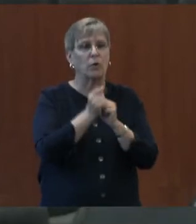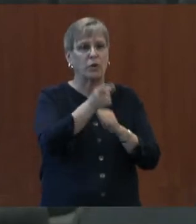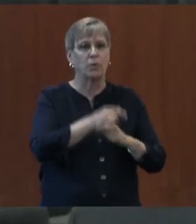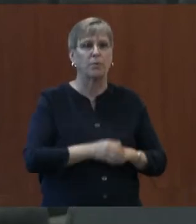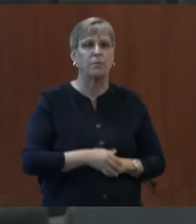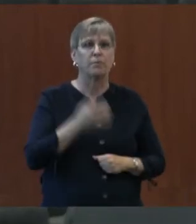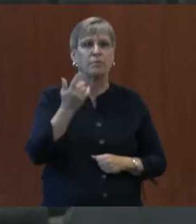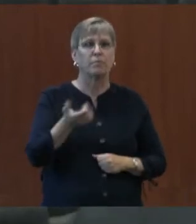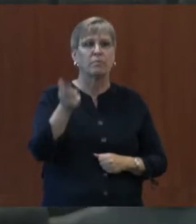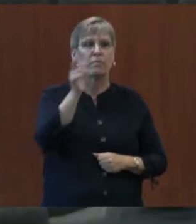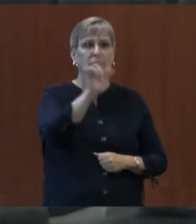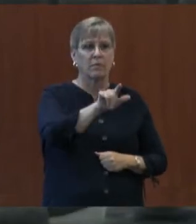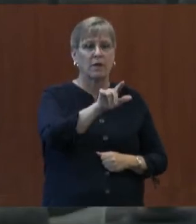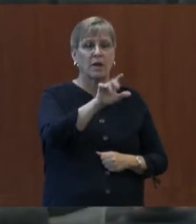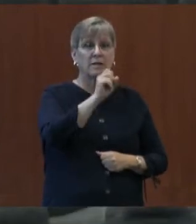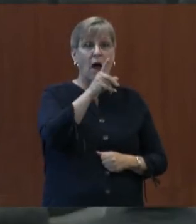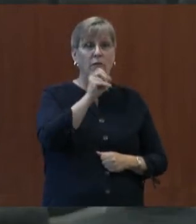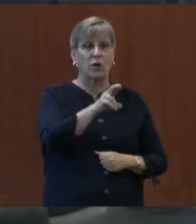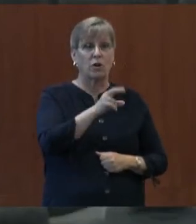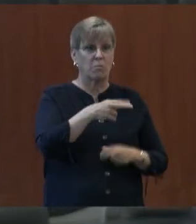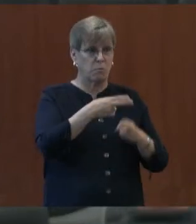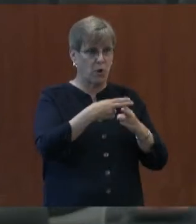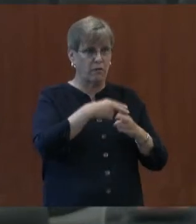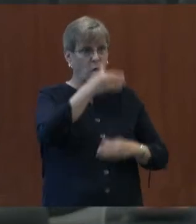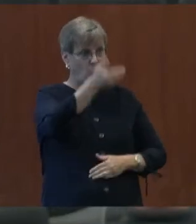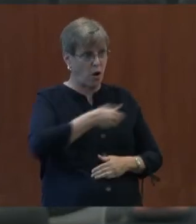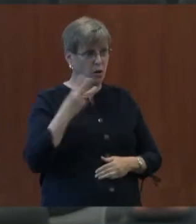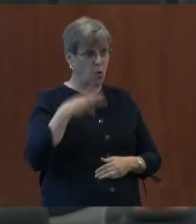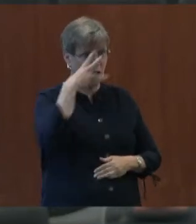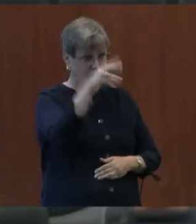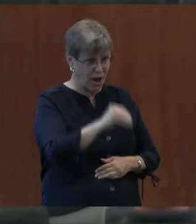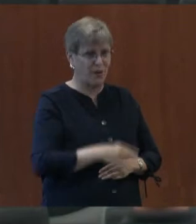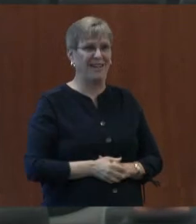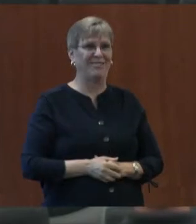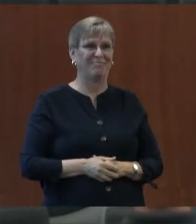Mr. Salsa? I'll make it very brief. Welcome to Washington County.